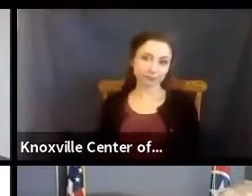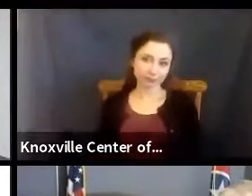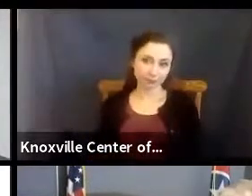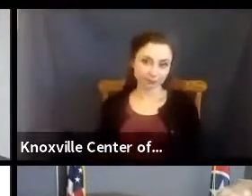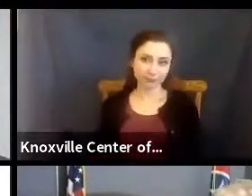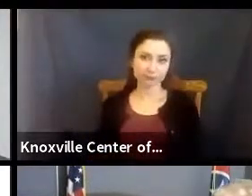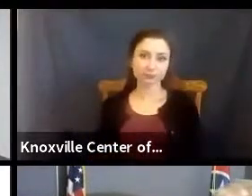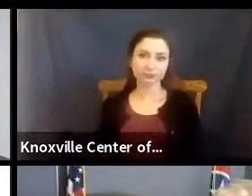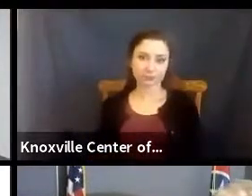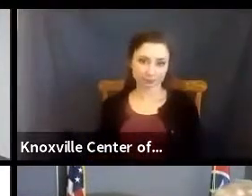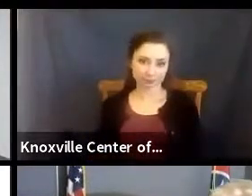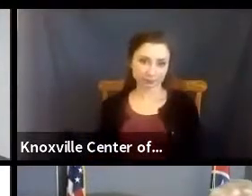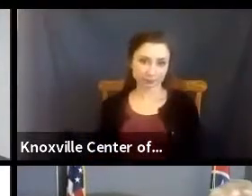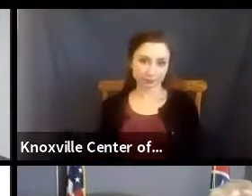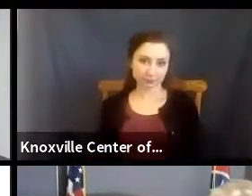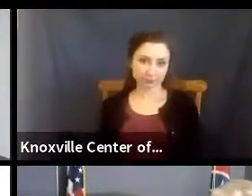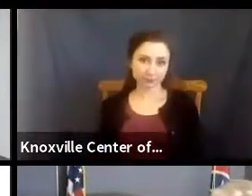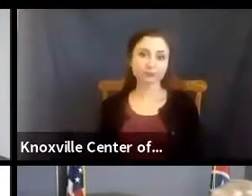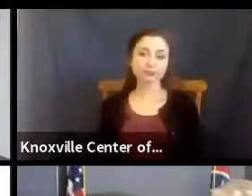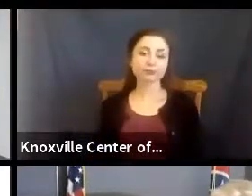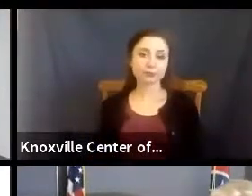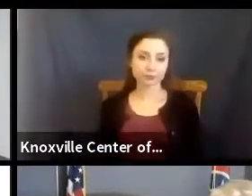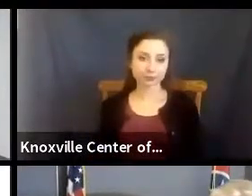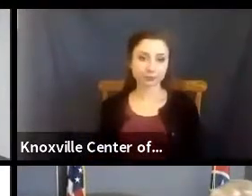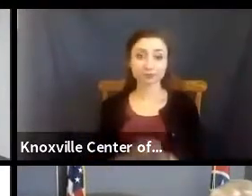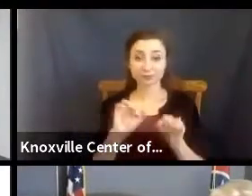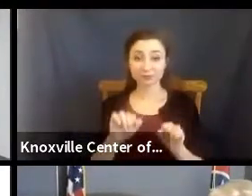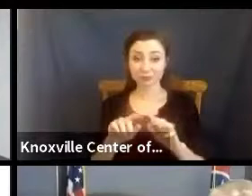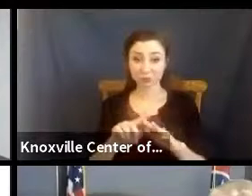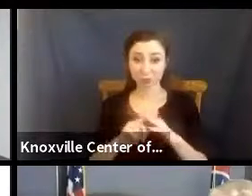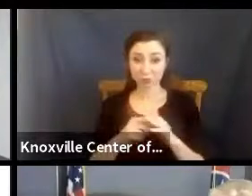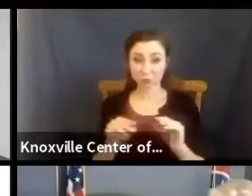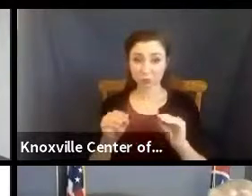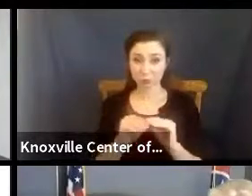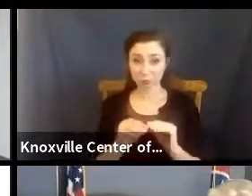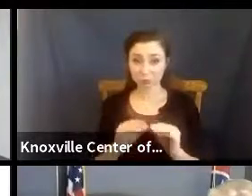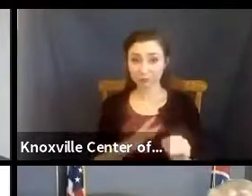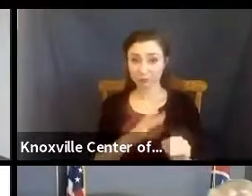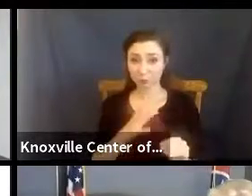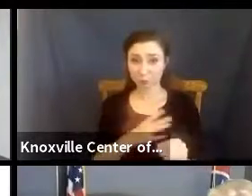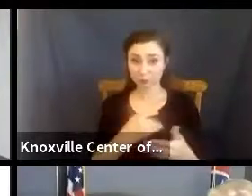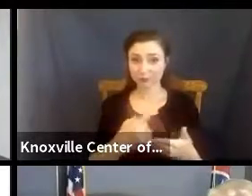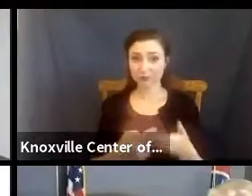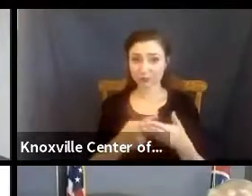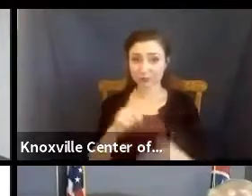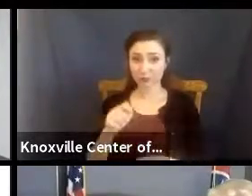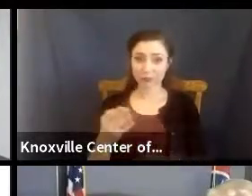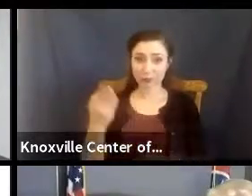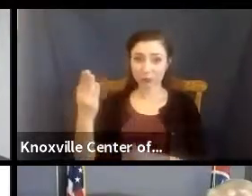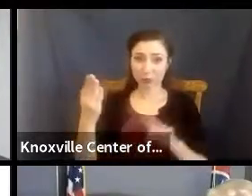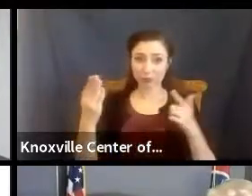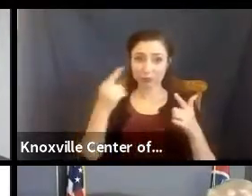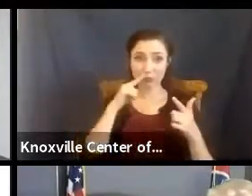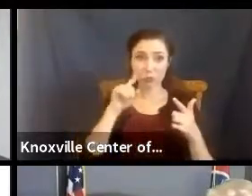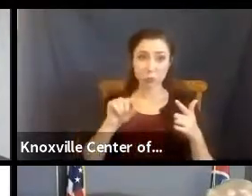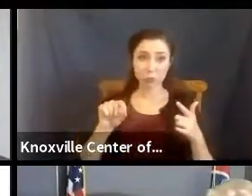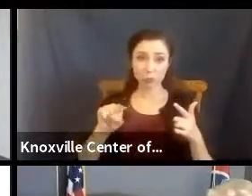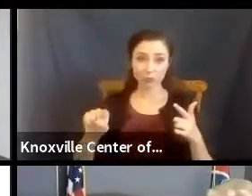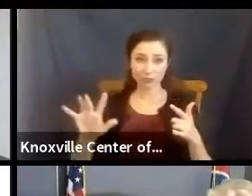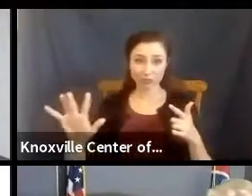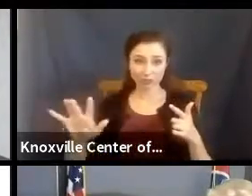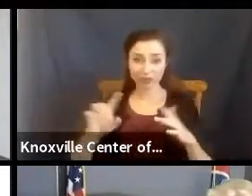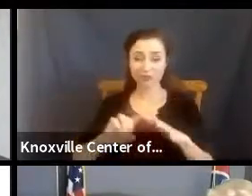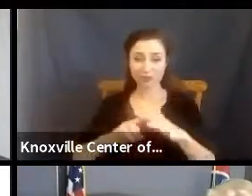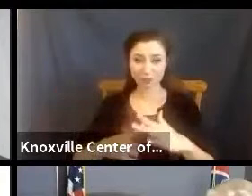we have potential to begin more formal discussion, but we'll need a motion and a second on 2020-5